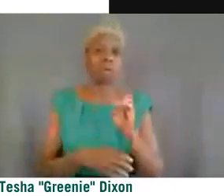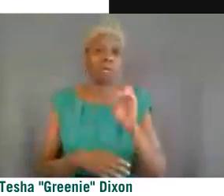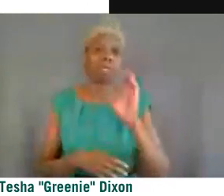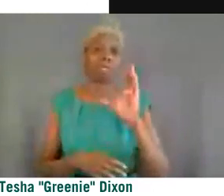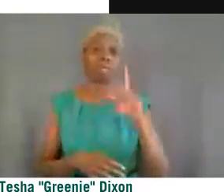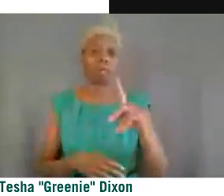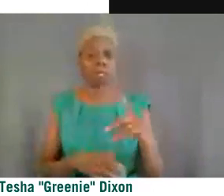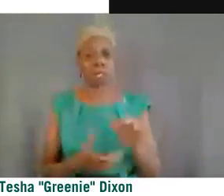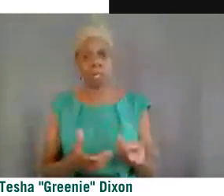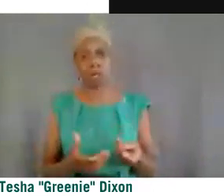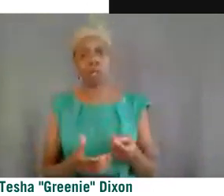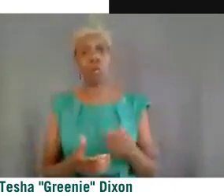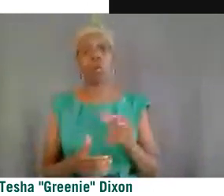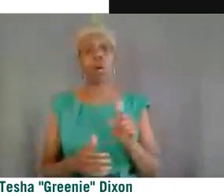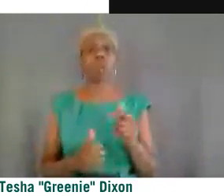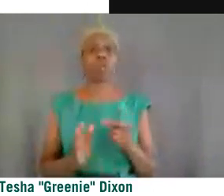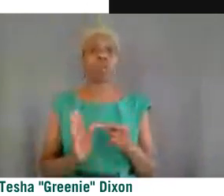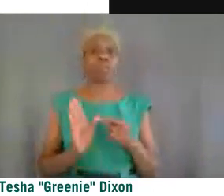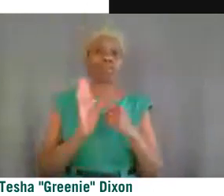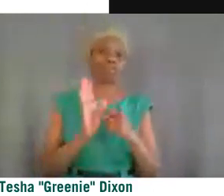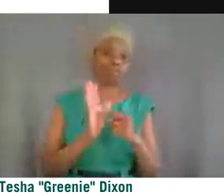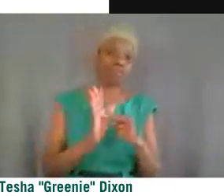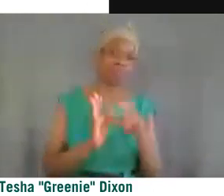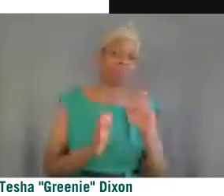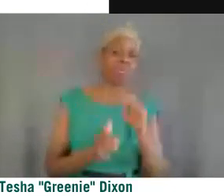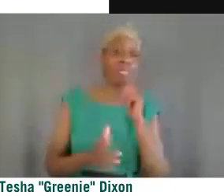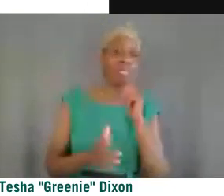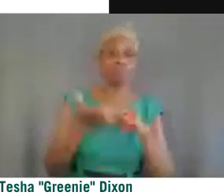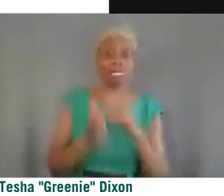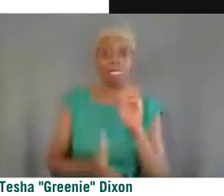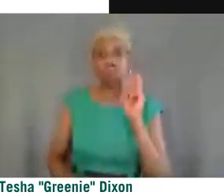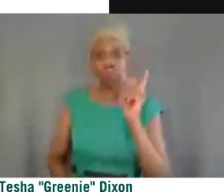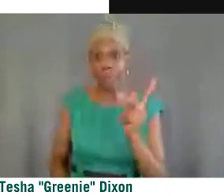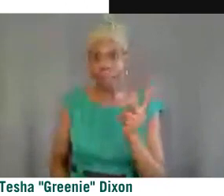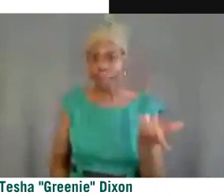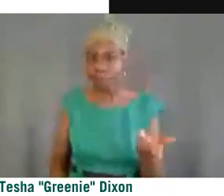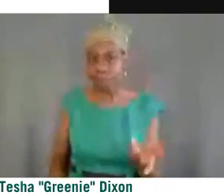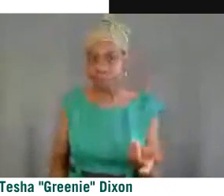the manifestations of CP doesn't mean it's okay. Yeah.